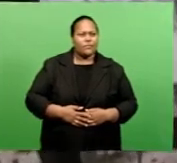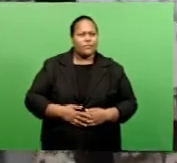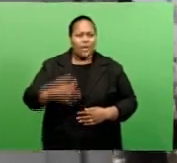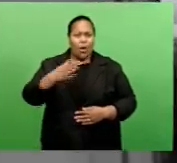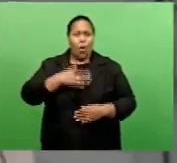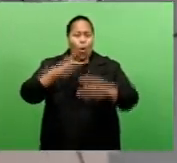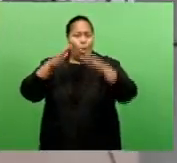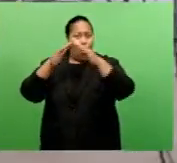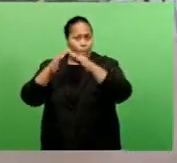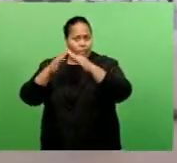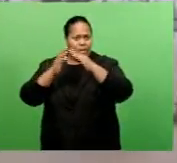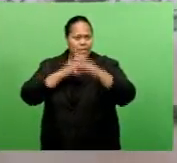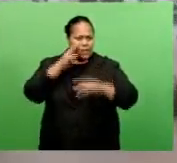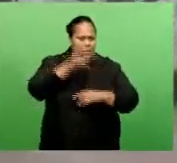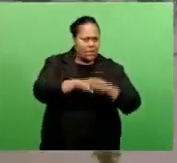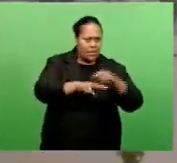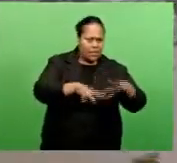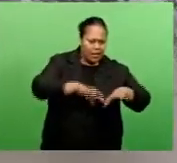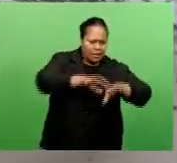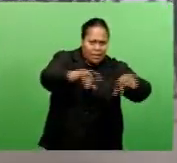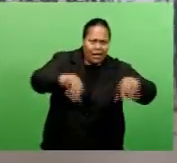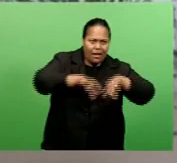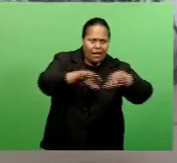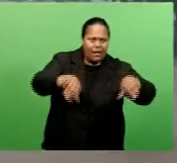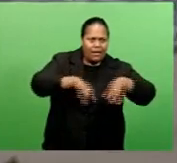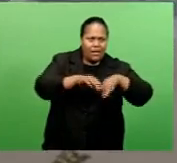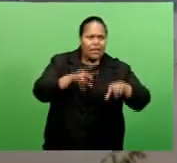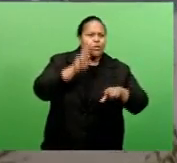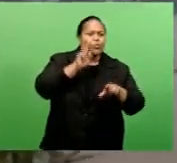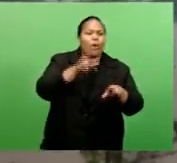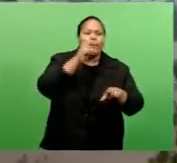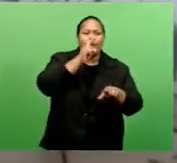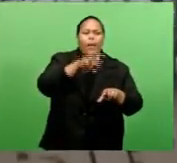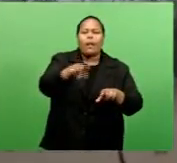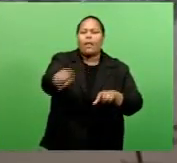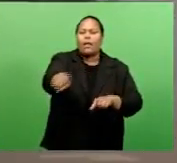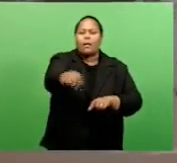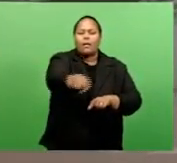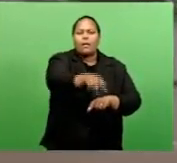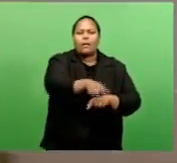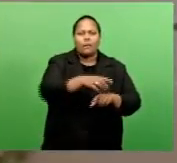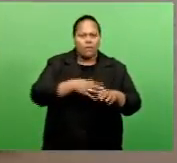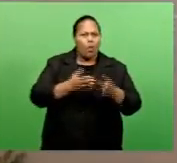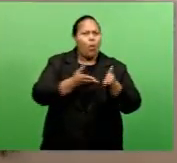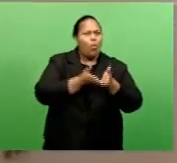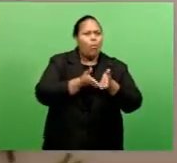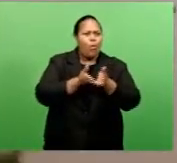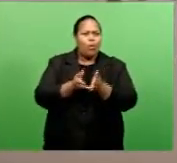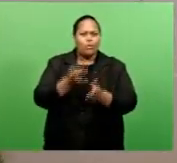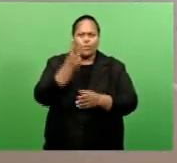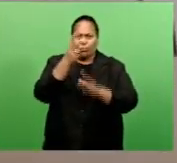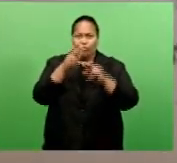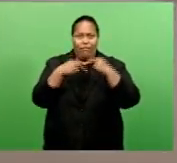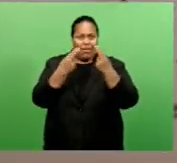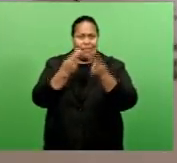are inside. And the two families are still